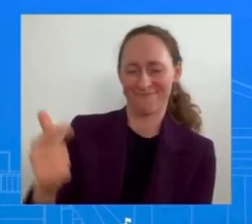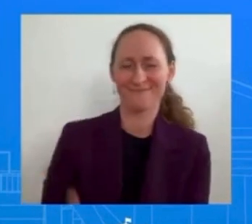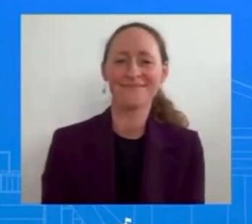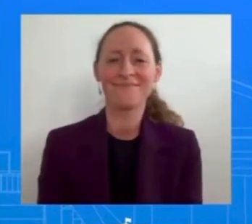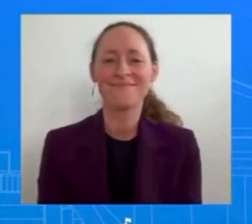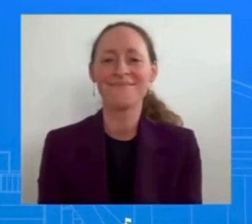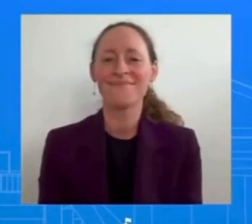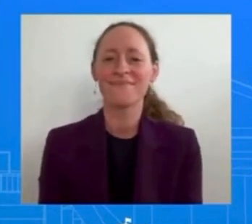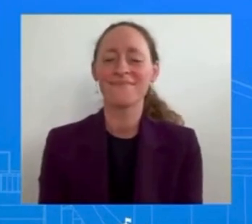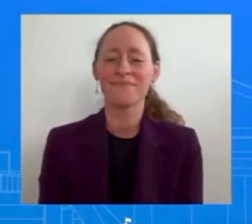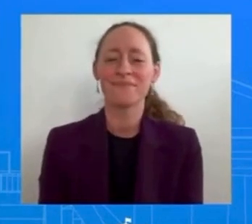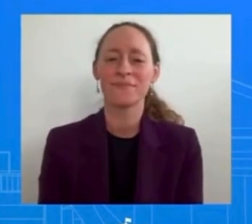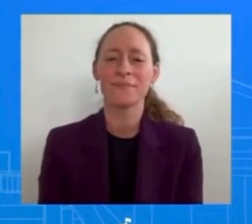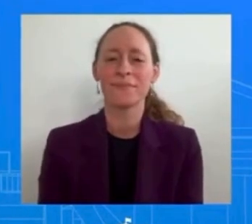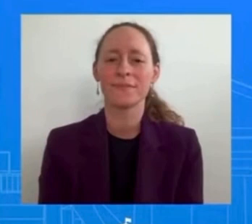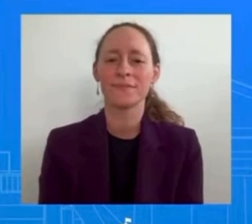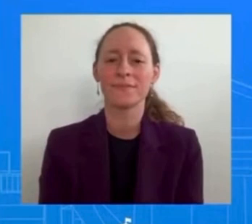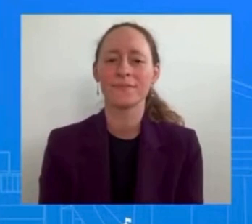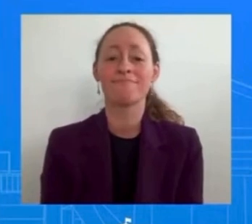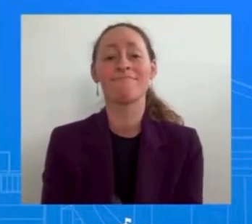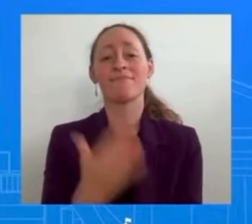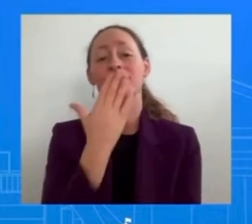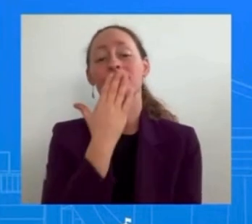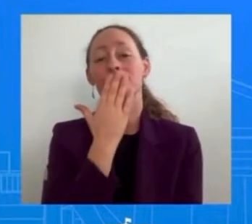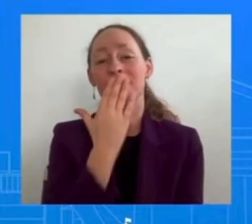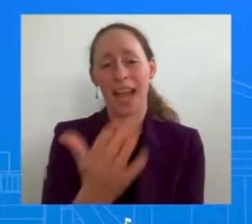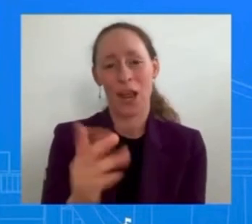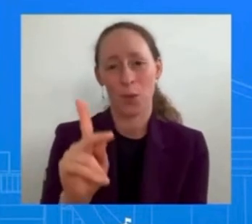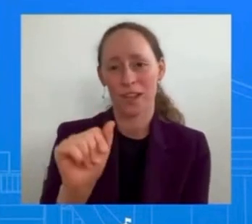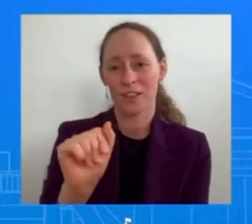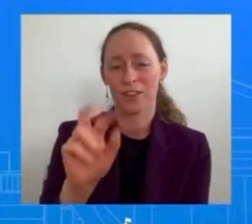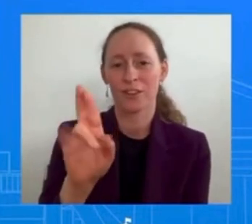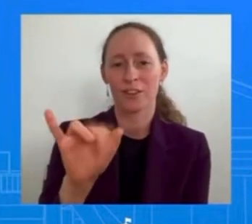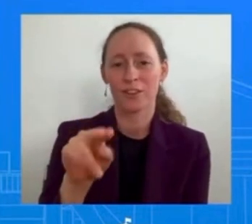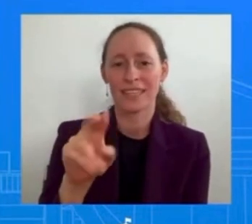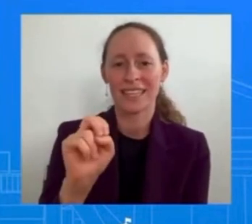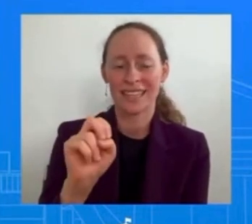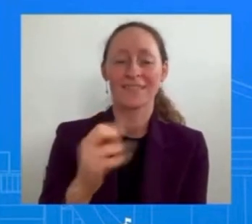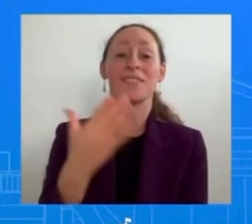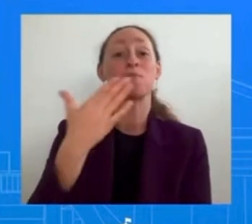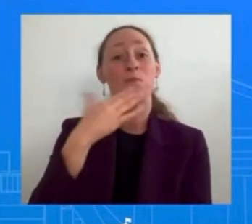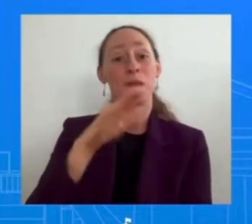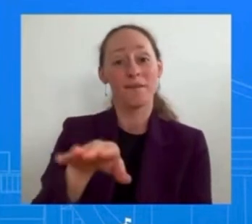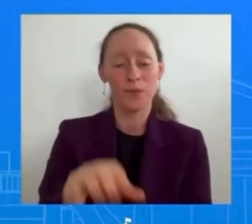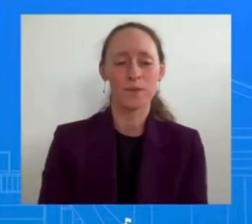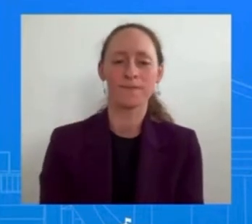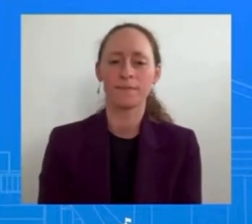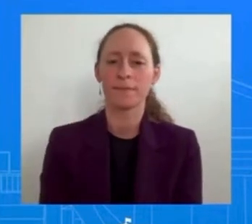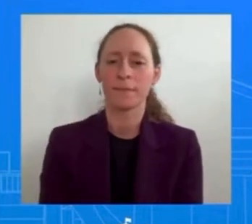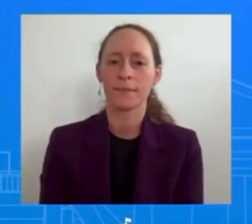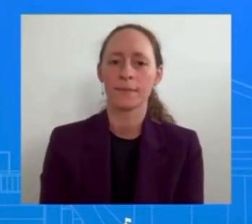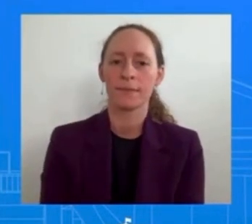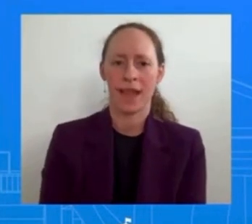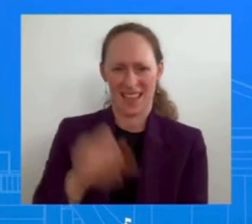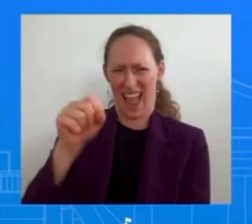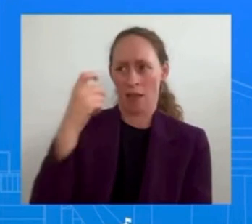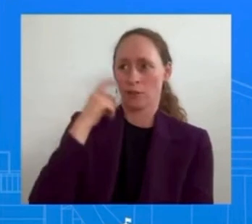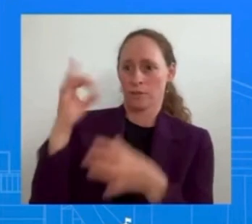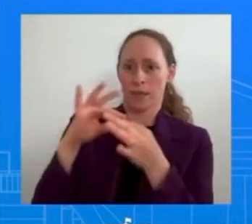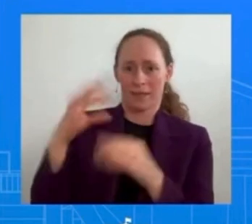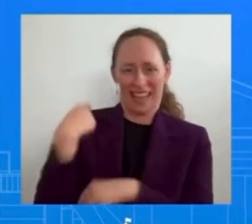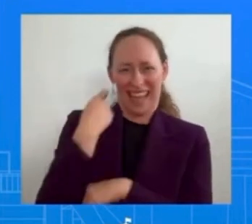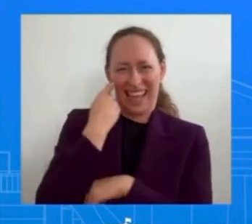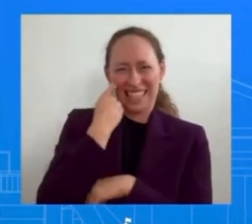Thanks, Corrine. Good afternoon, everybody. As you just heard, I did just finish briefing the president in the Oval Office to give him